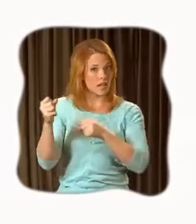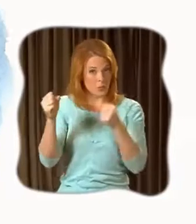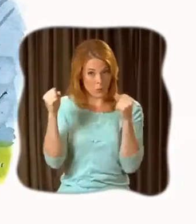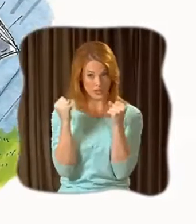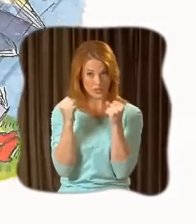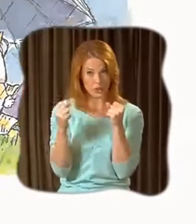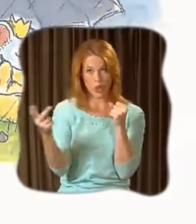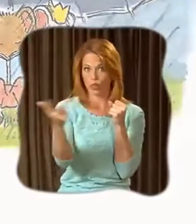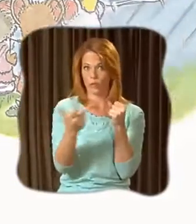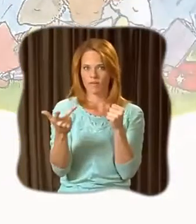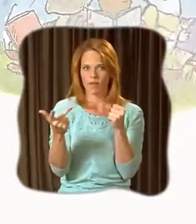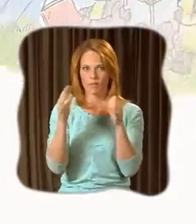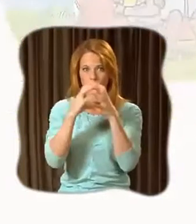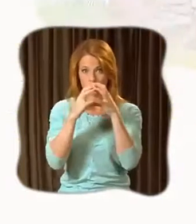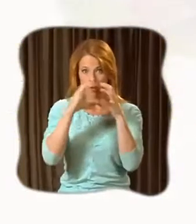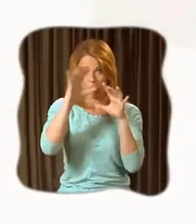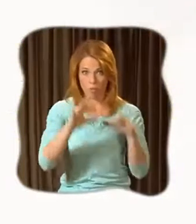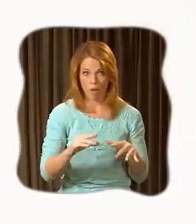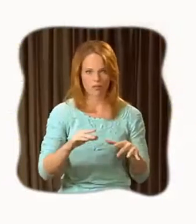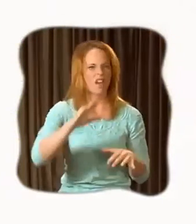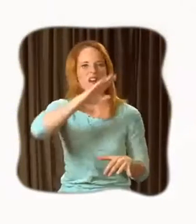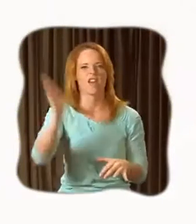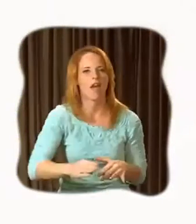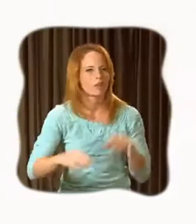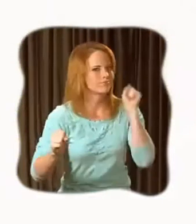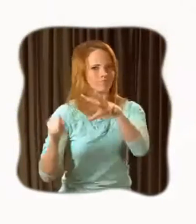In winter, they never threw snowballs at each other.